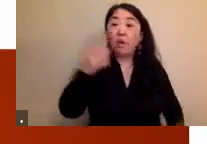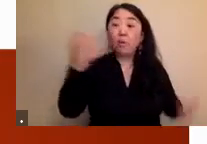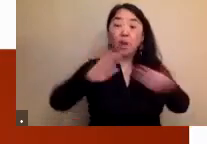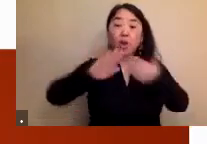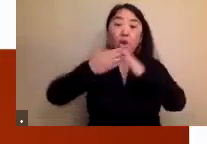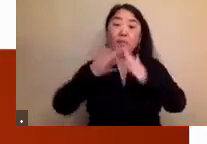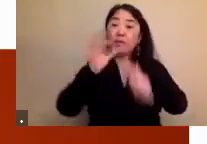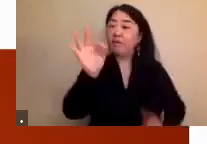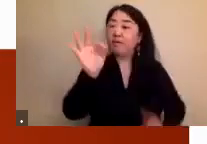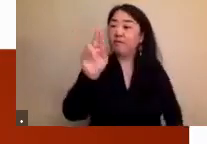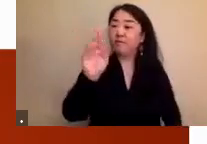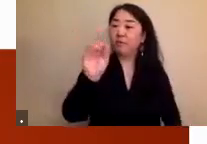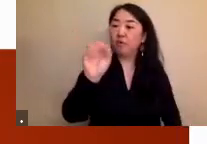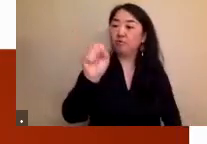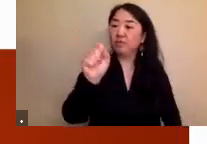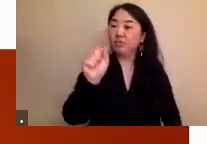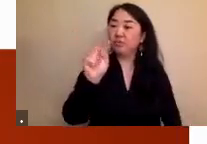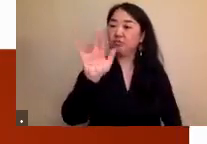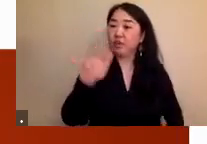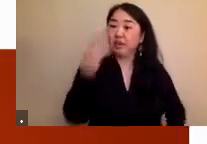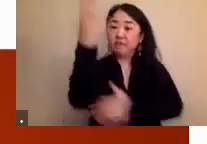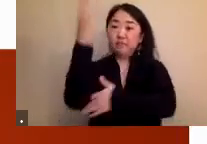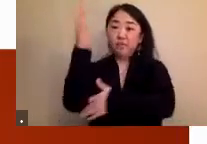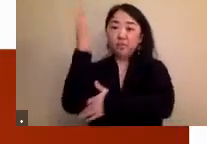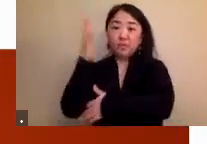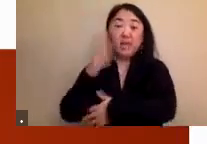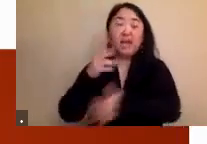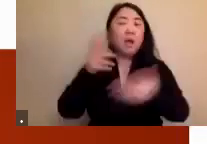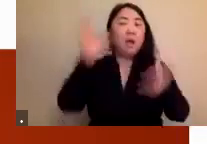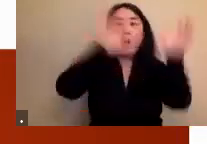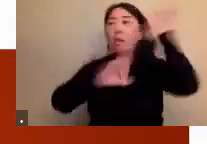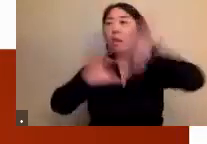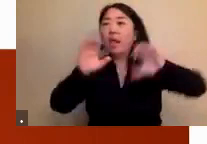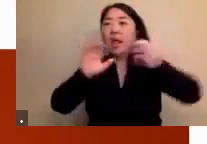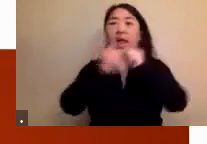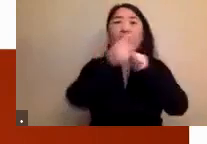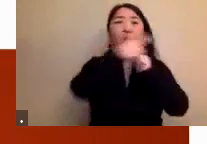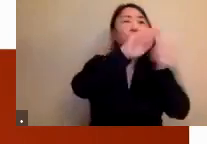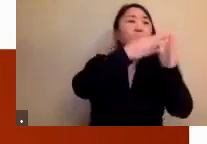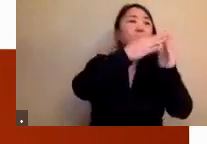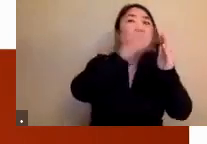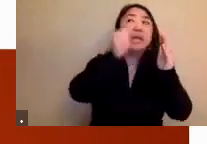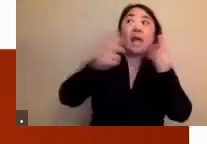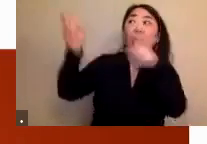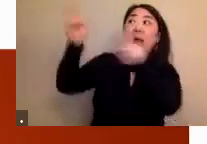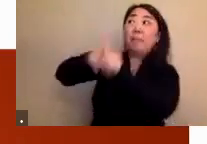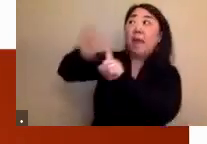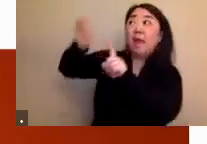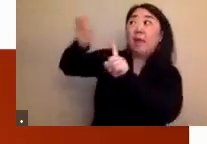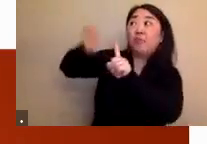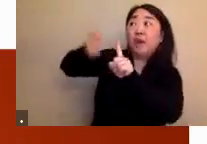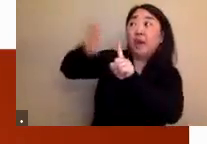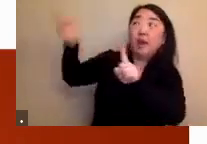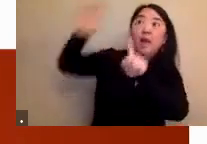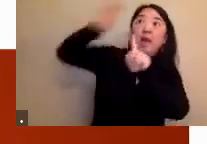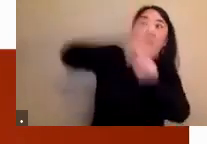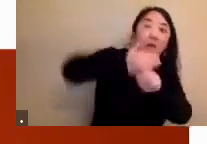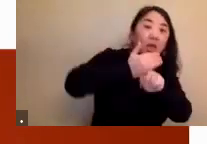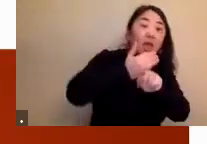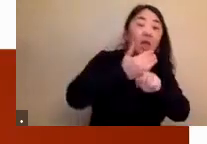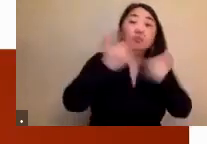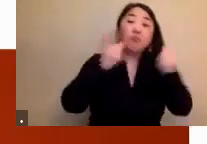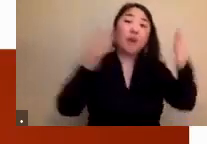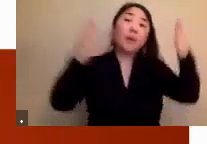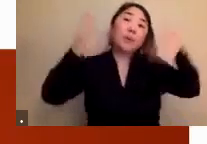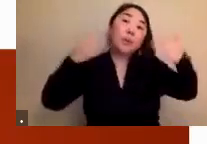And so they're looking for ways in which the community could apply grants to cooling strategies by